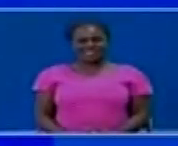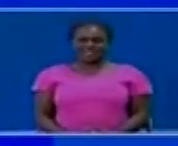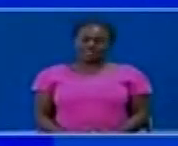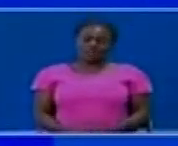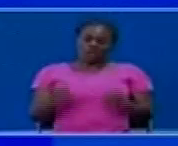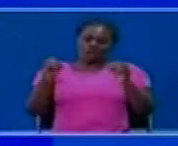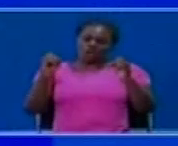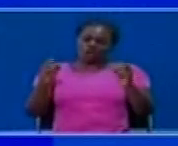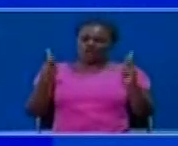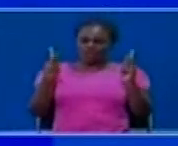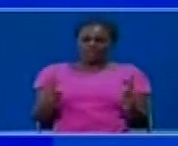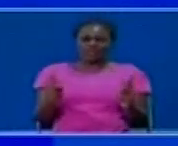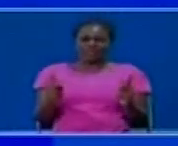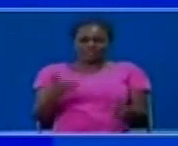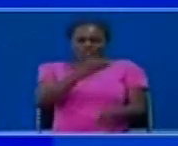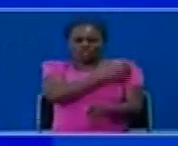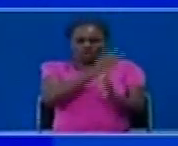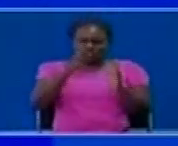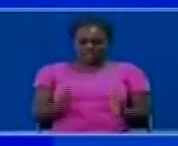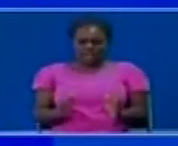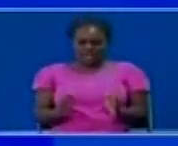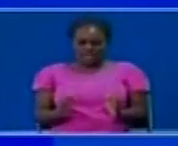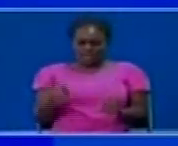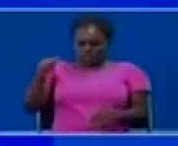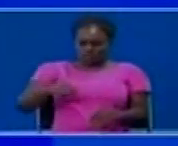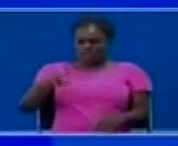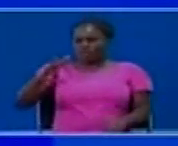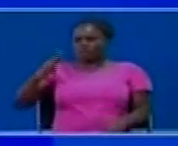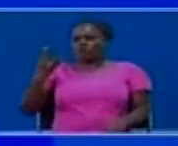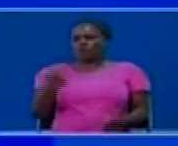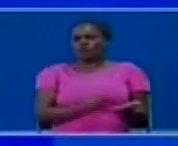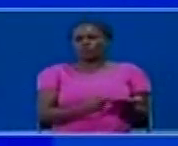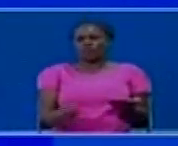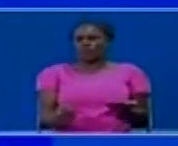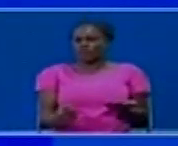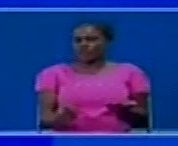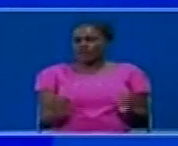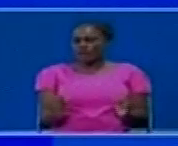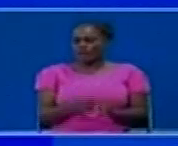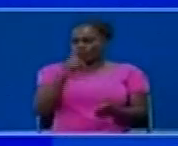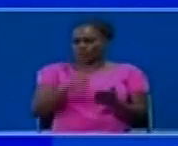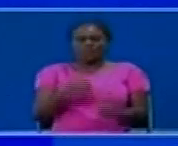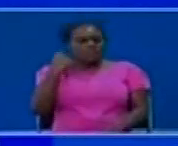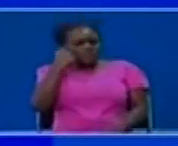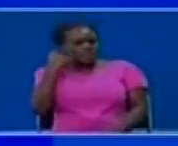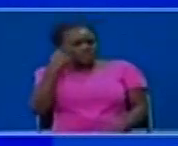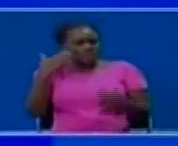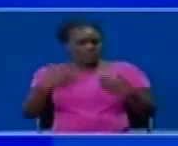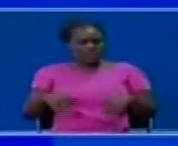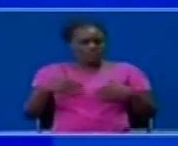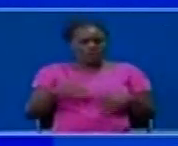All right, now the doctors' strike has now entered its fourth week, and it is emerging that patients are opting to